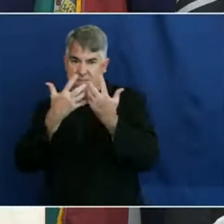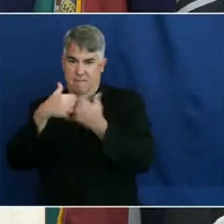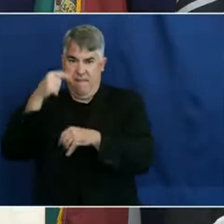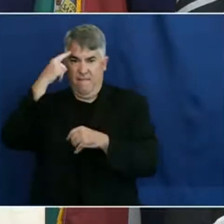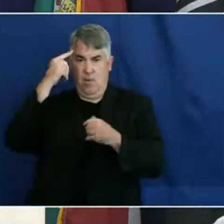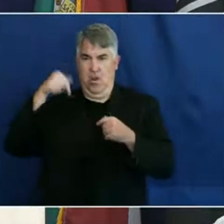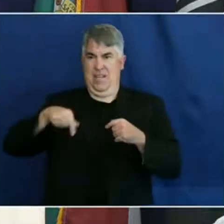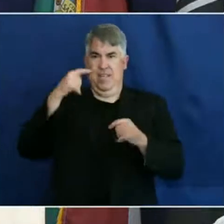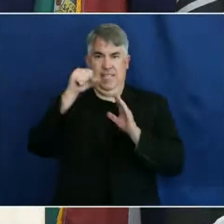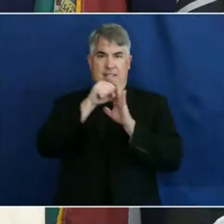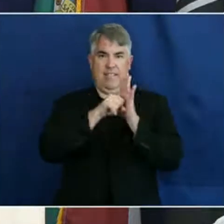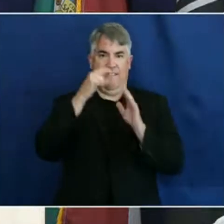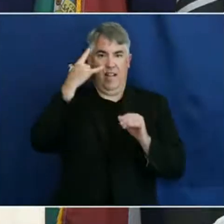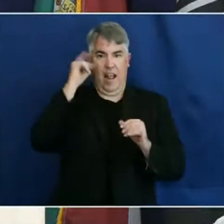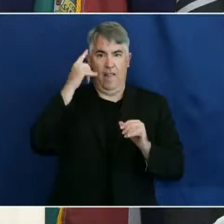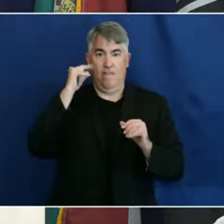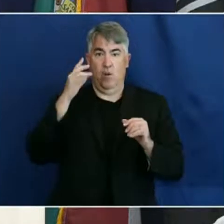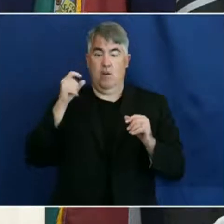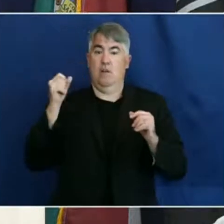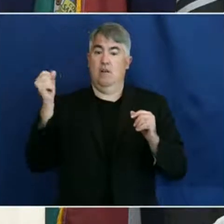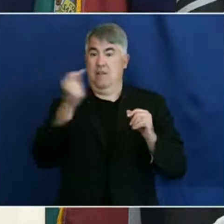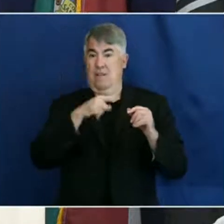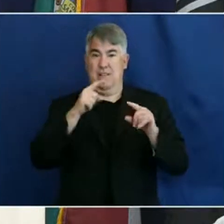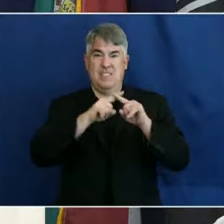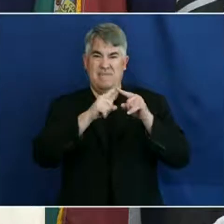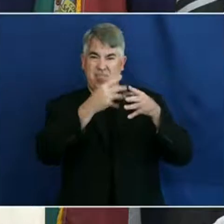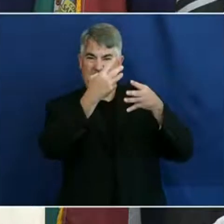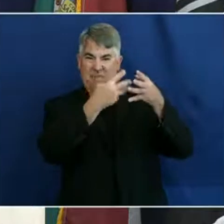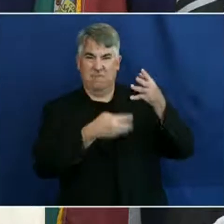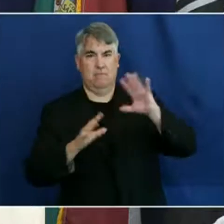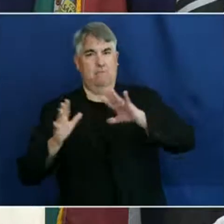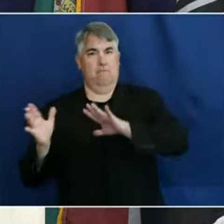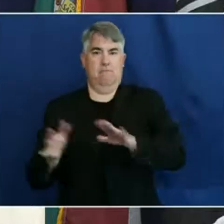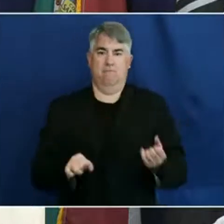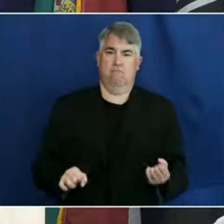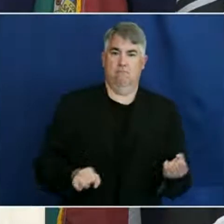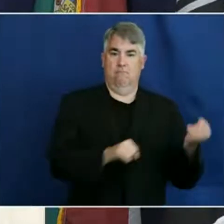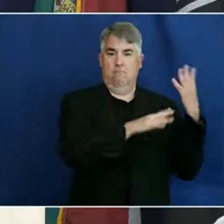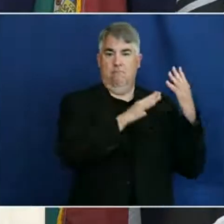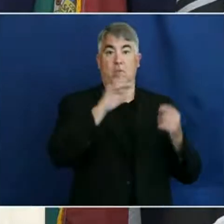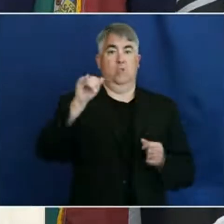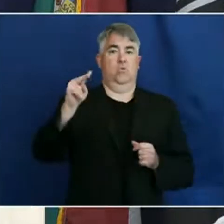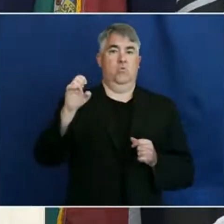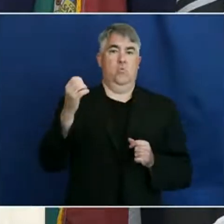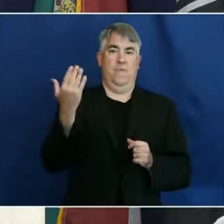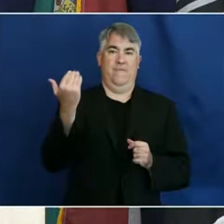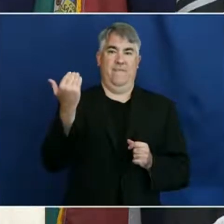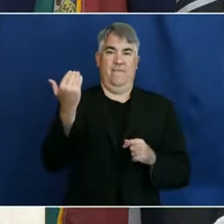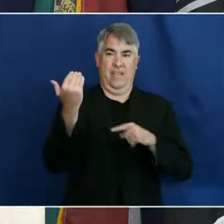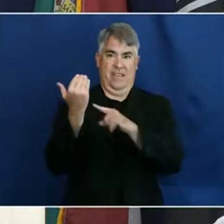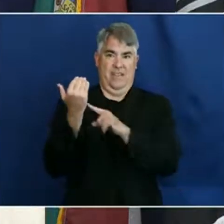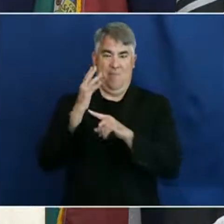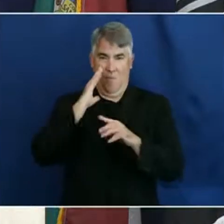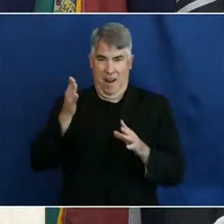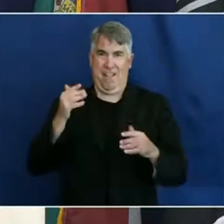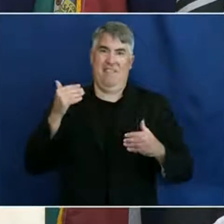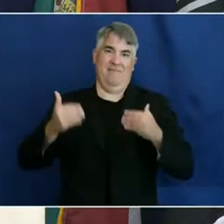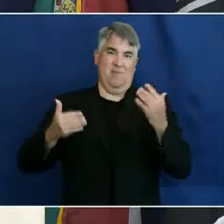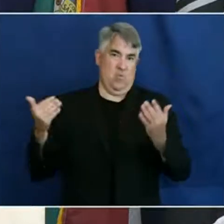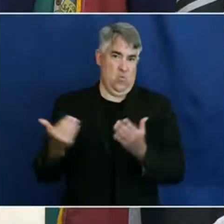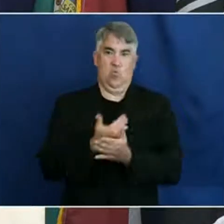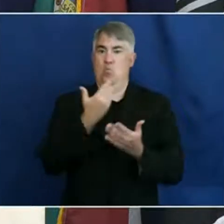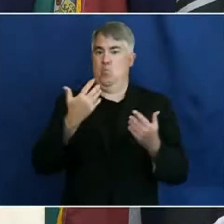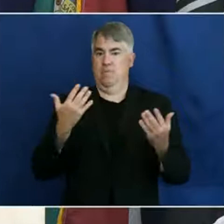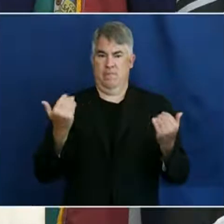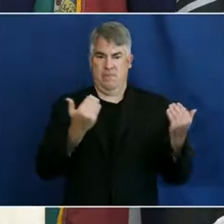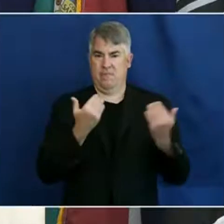for the entire tiered systems being retired as early as June 15th, and I think, again, that will be encouraging. It's been a very